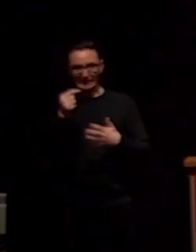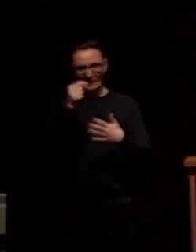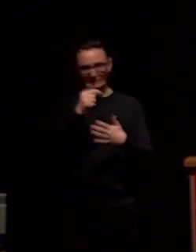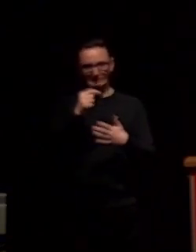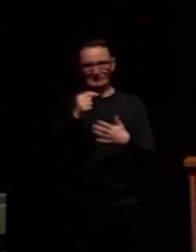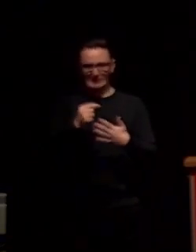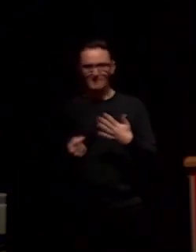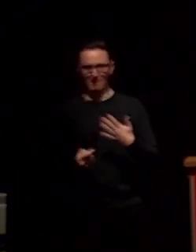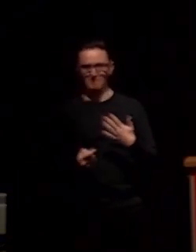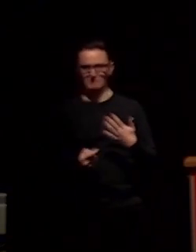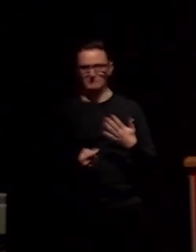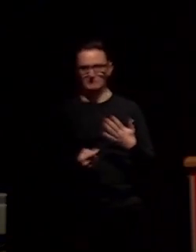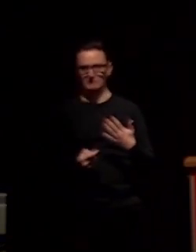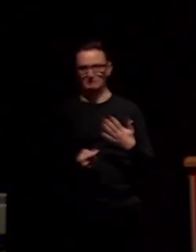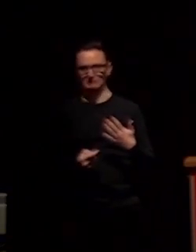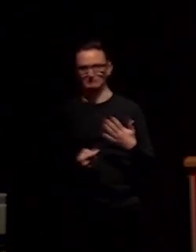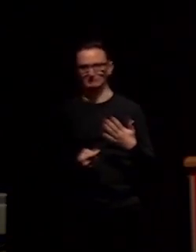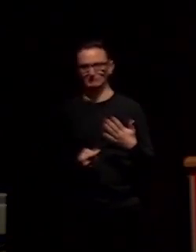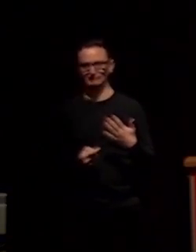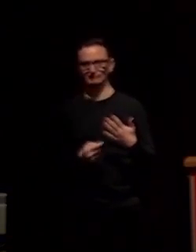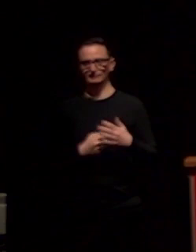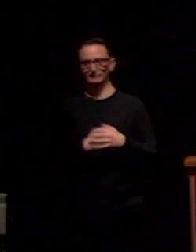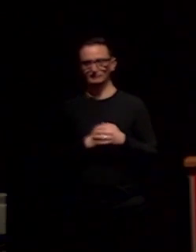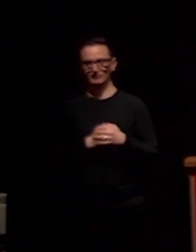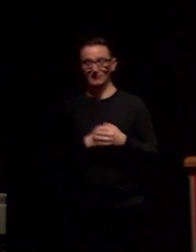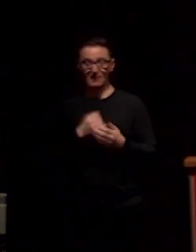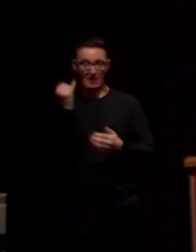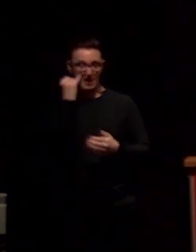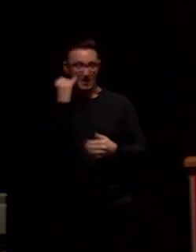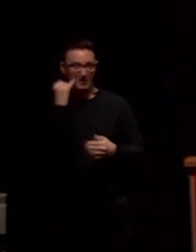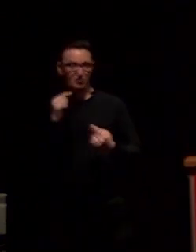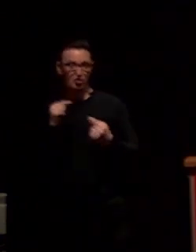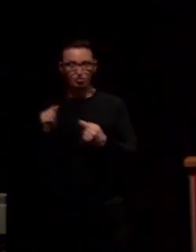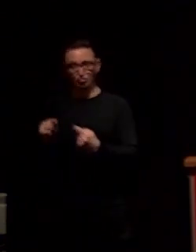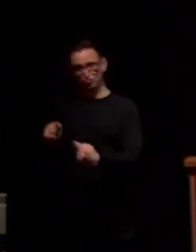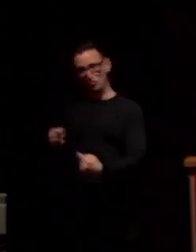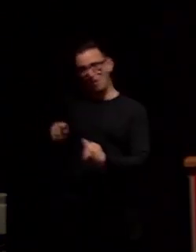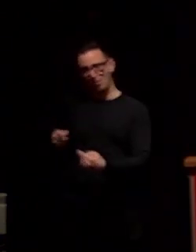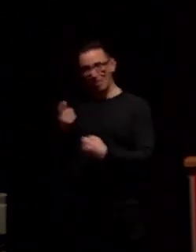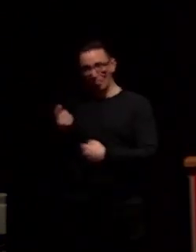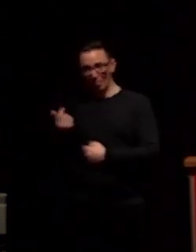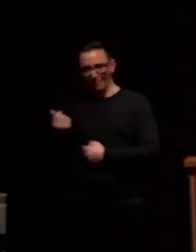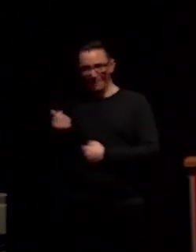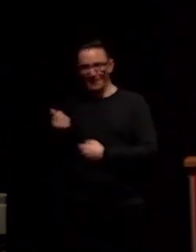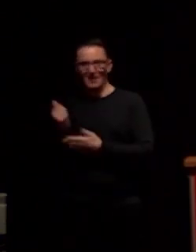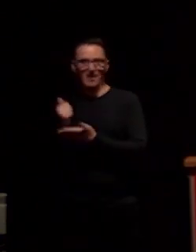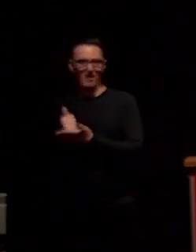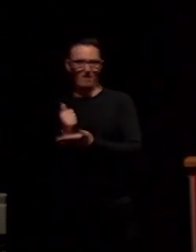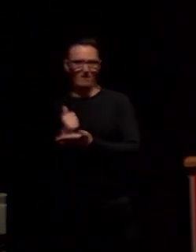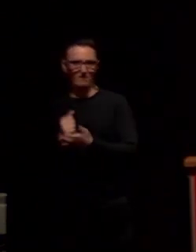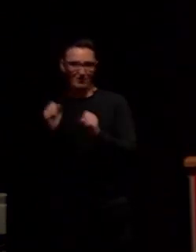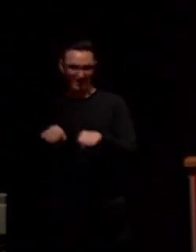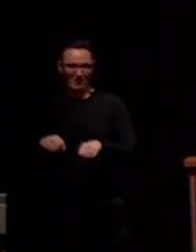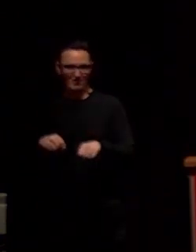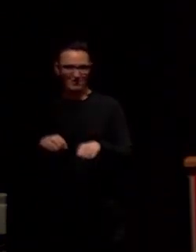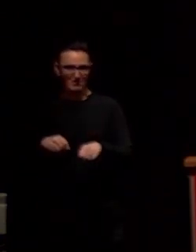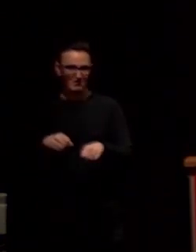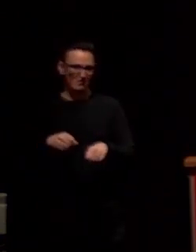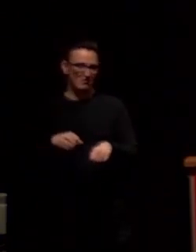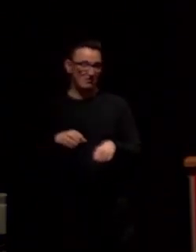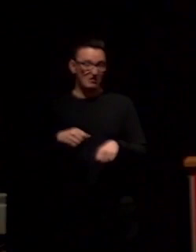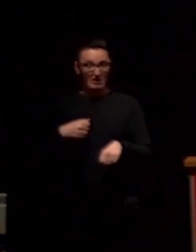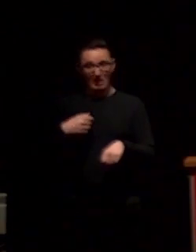be helpful or not. If someone's struggling a little bit, it might certainly be helpful. We've also seen warm lines be